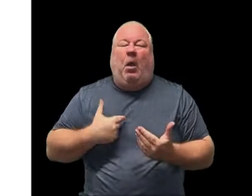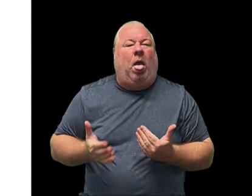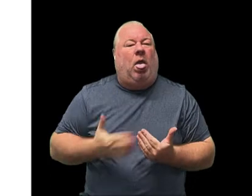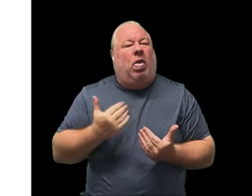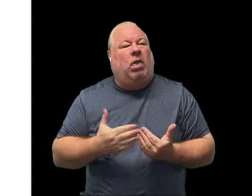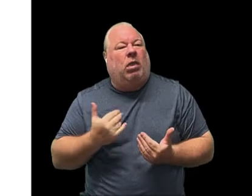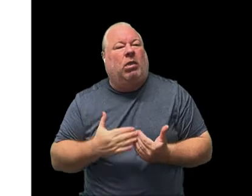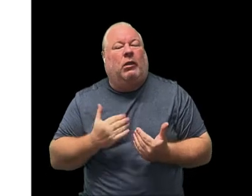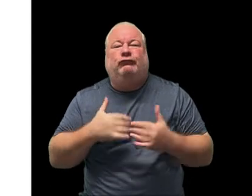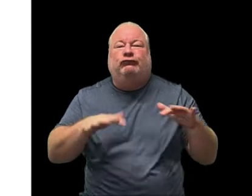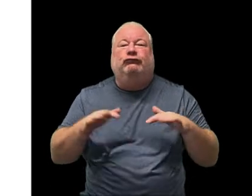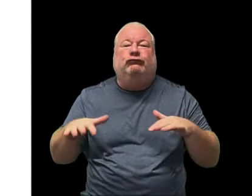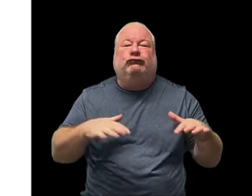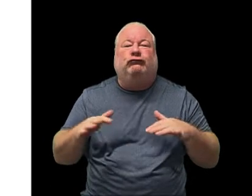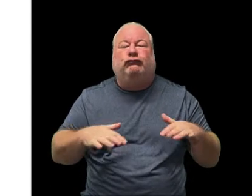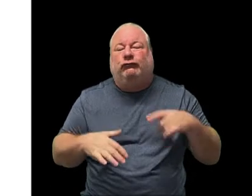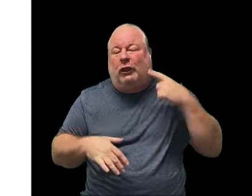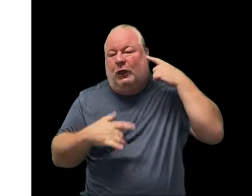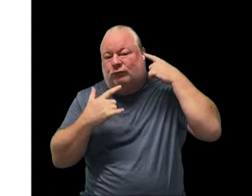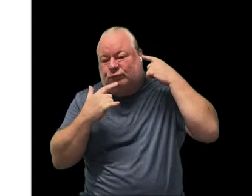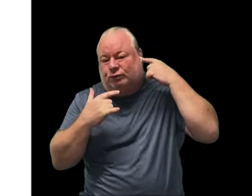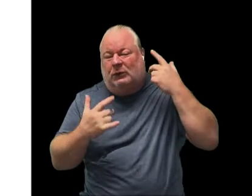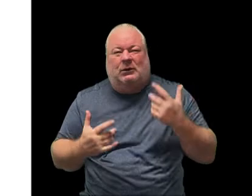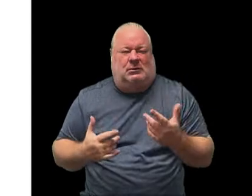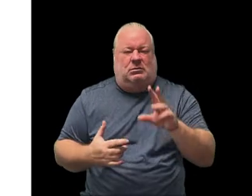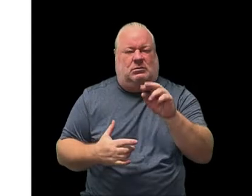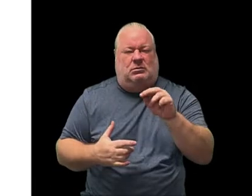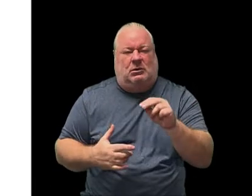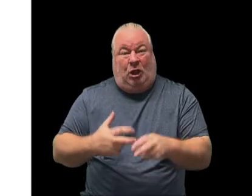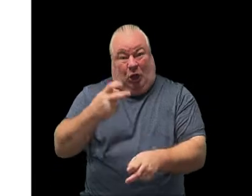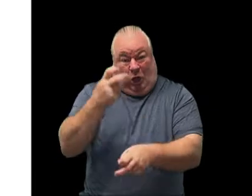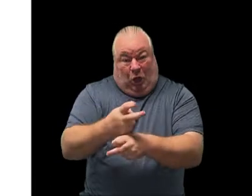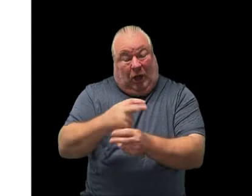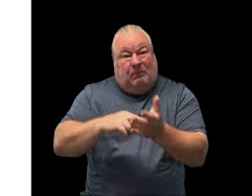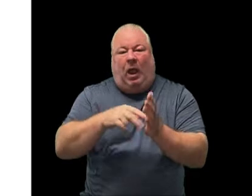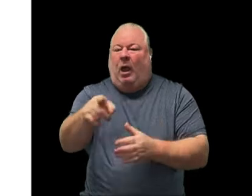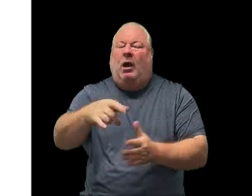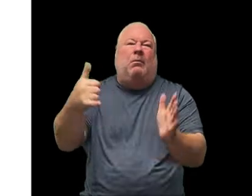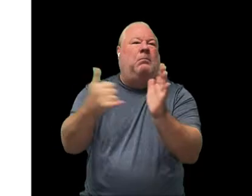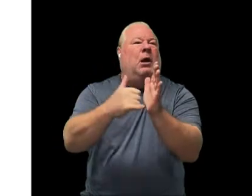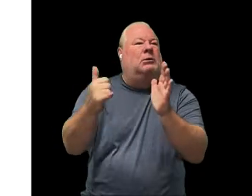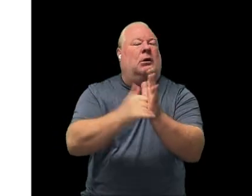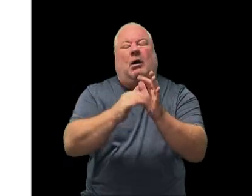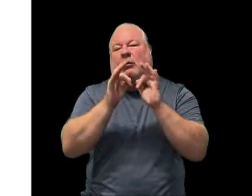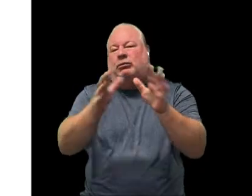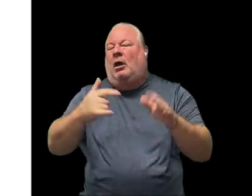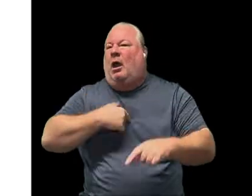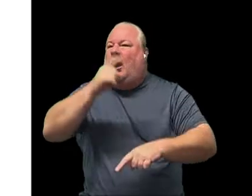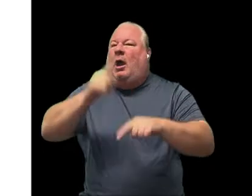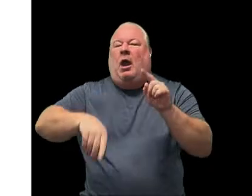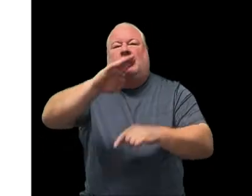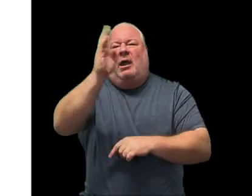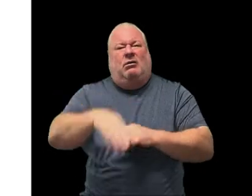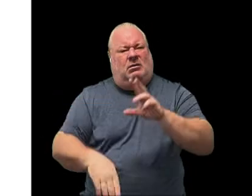hard. And you know what? Hard doesn't mean impossible. It just means I got to work on it.